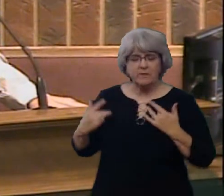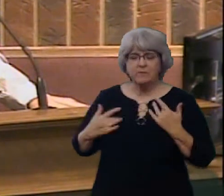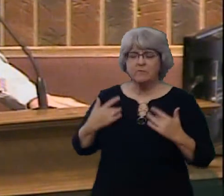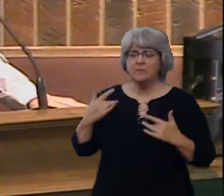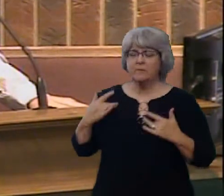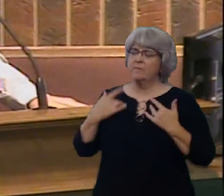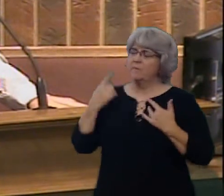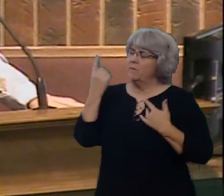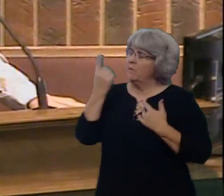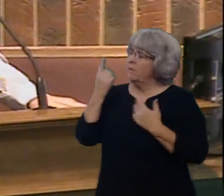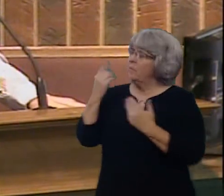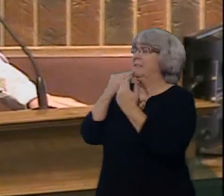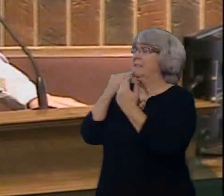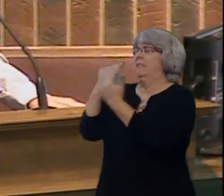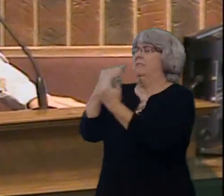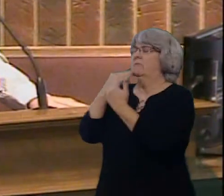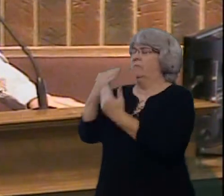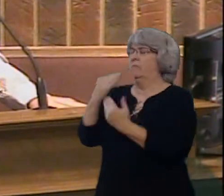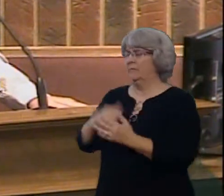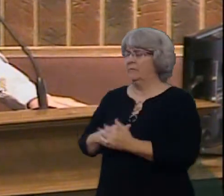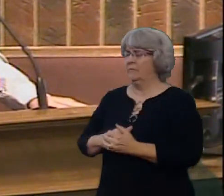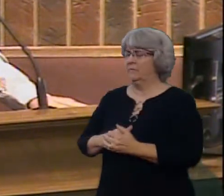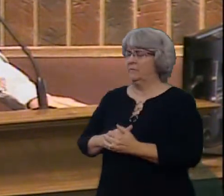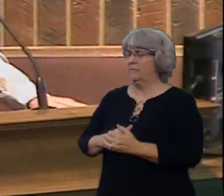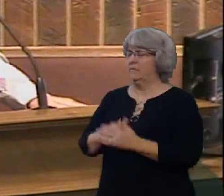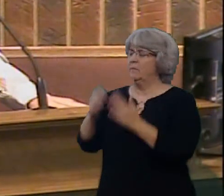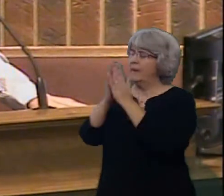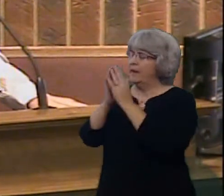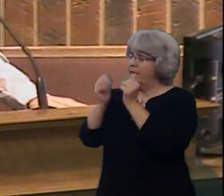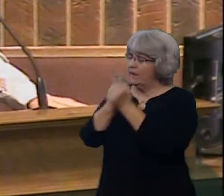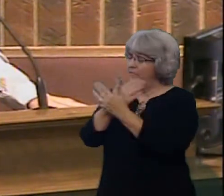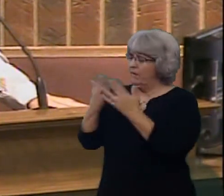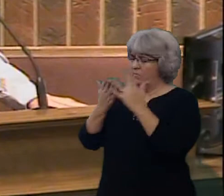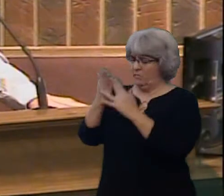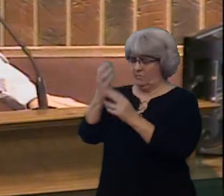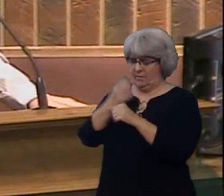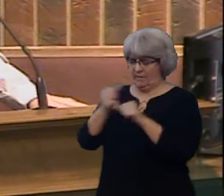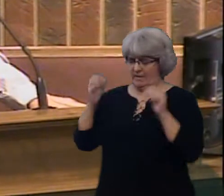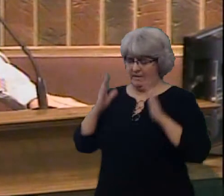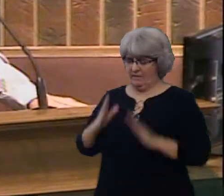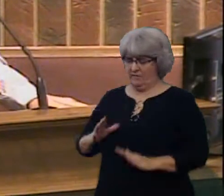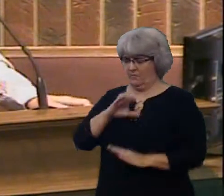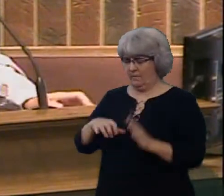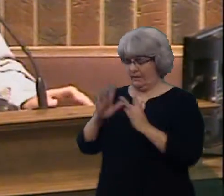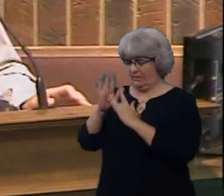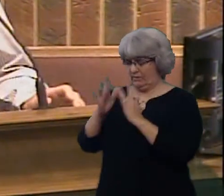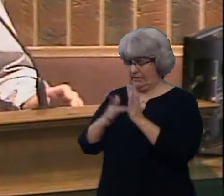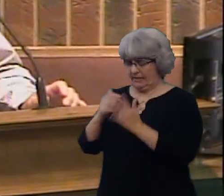ever thankful. We ask this through our Savior, Christ Jesus. Amen.